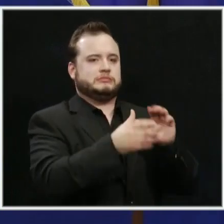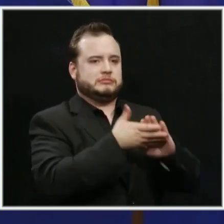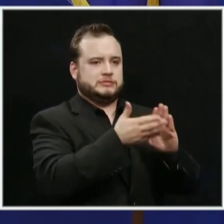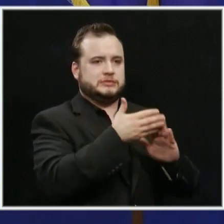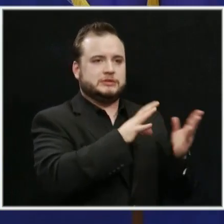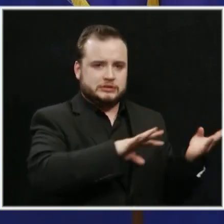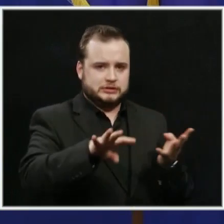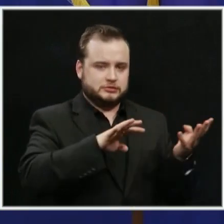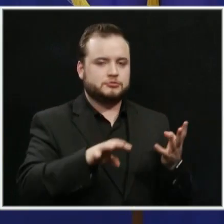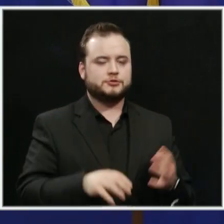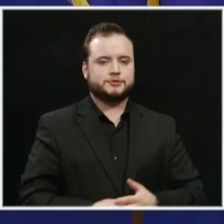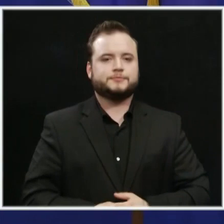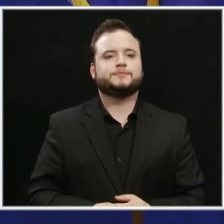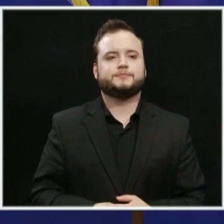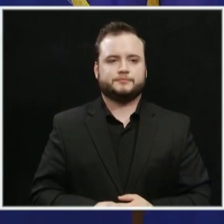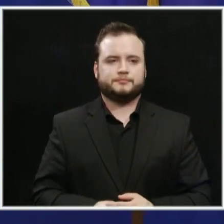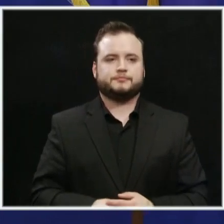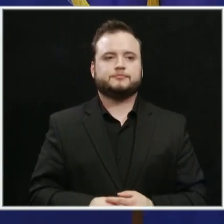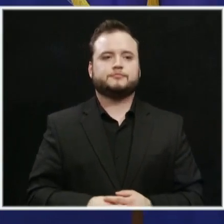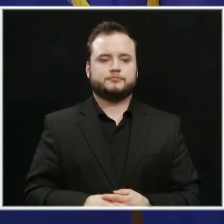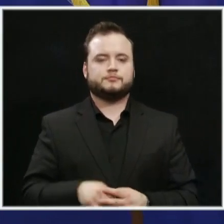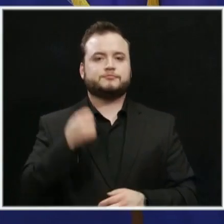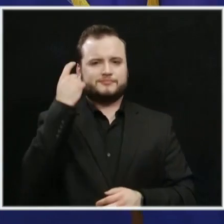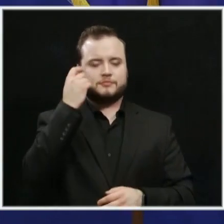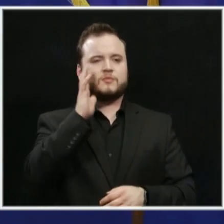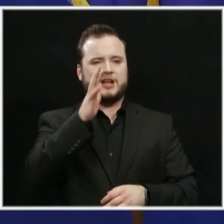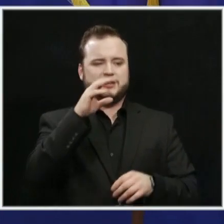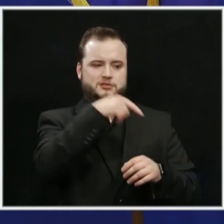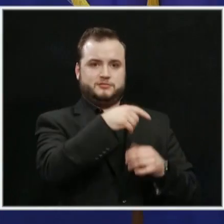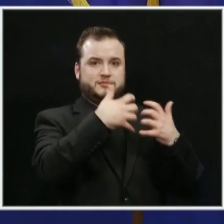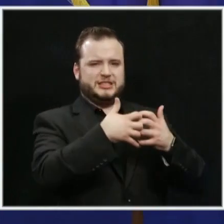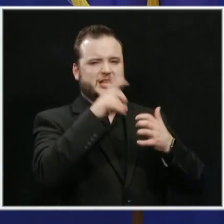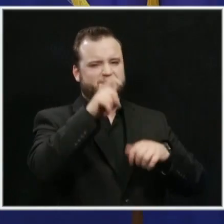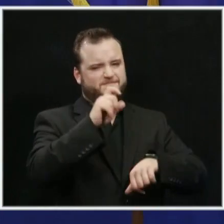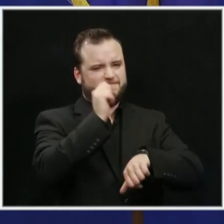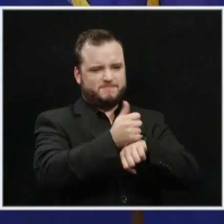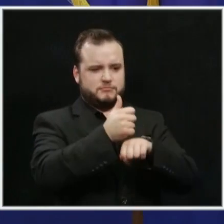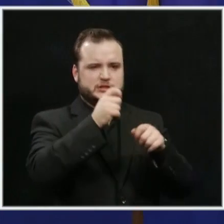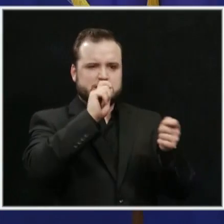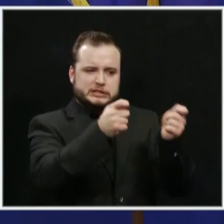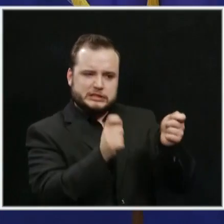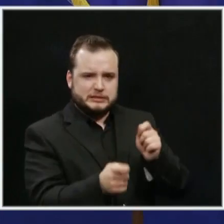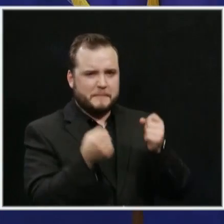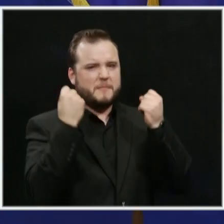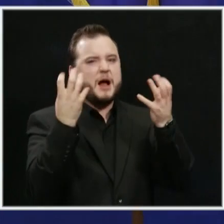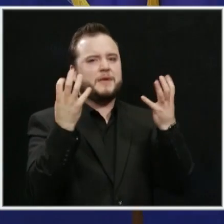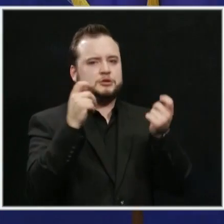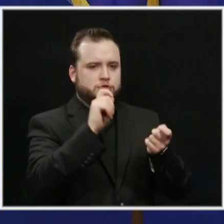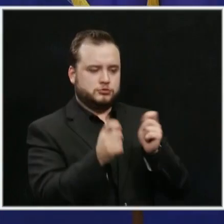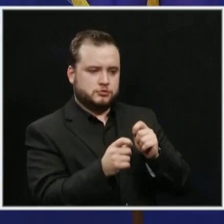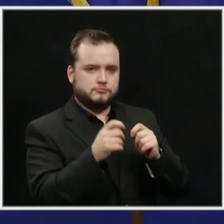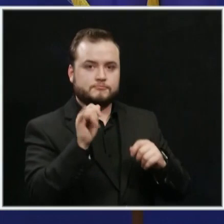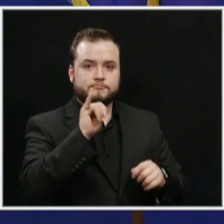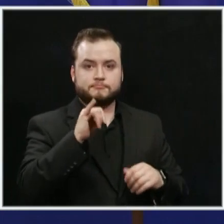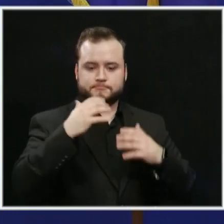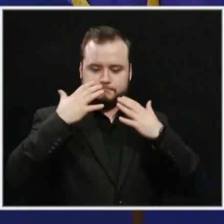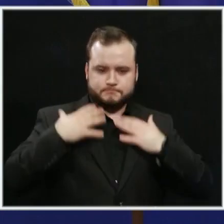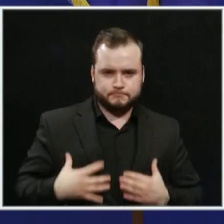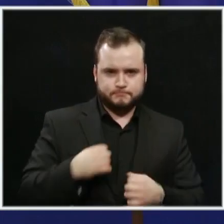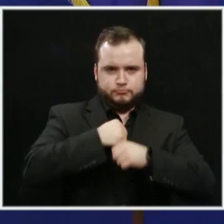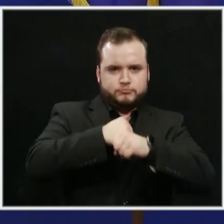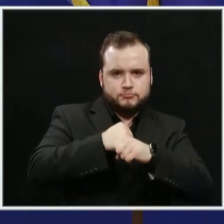implemented many changes to the plant in terms of getting out PPE to their workers, putting up shields, and